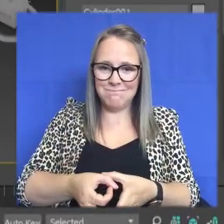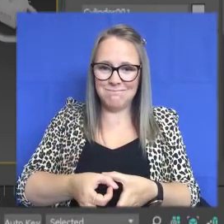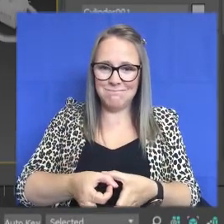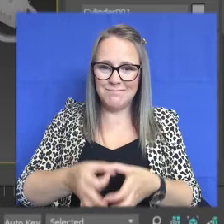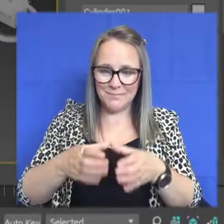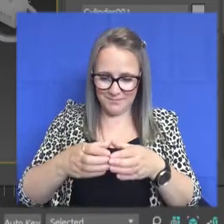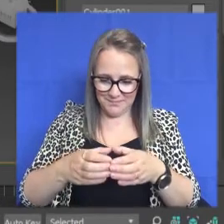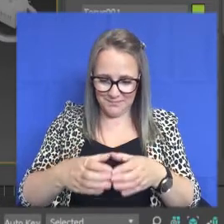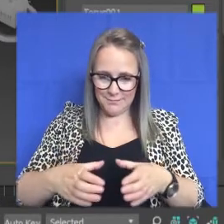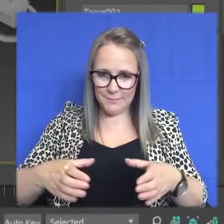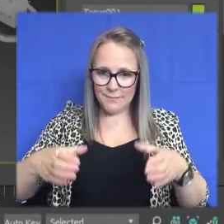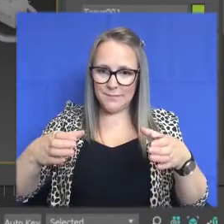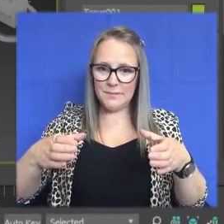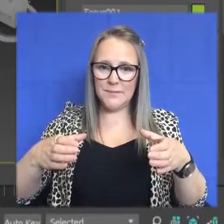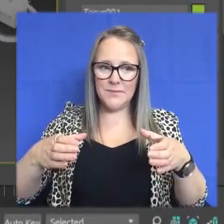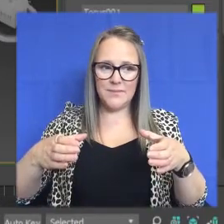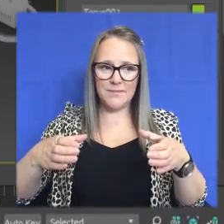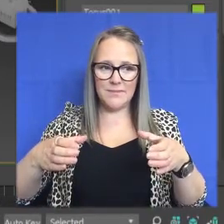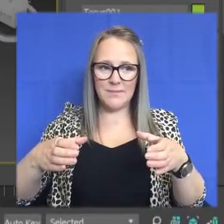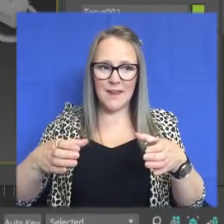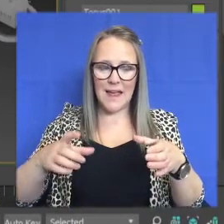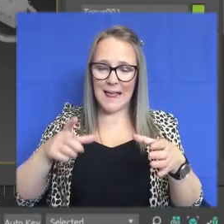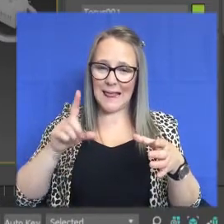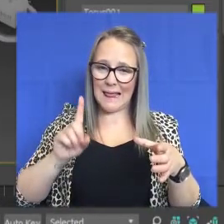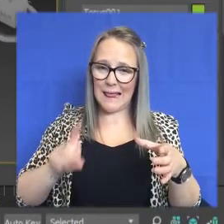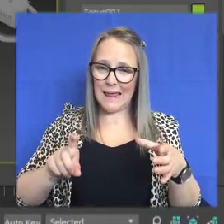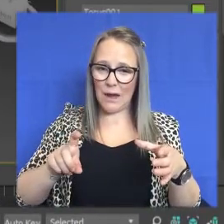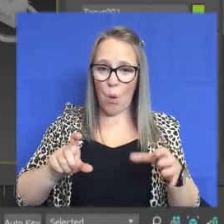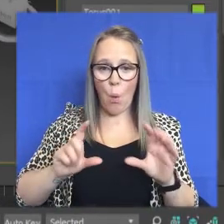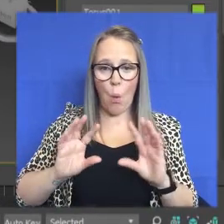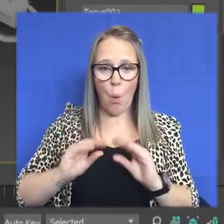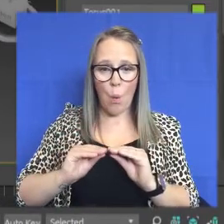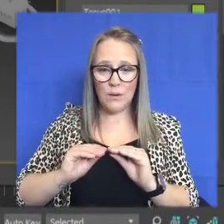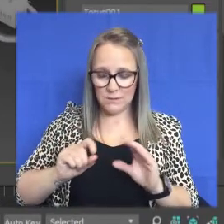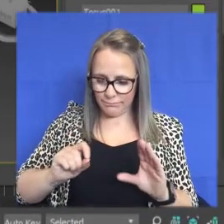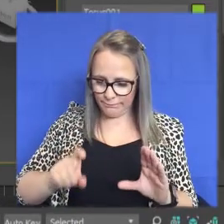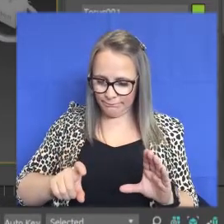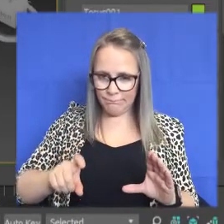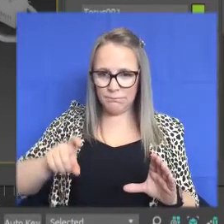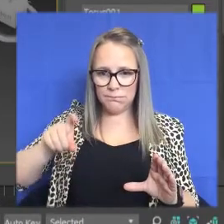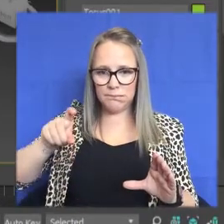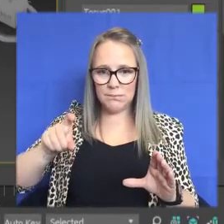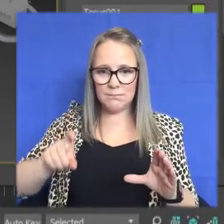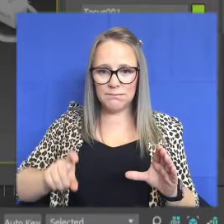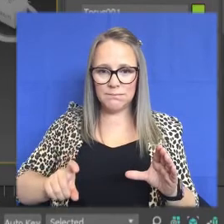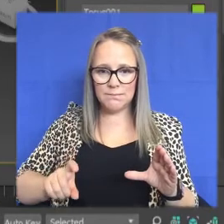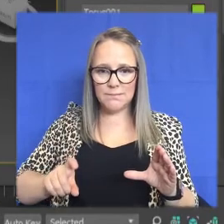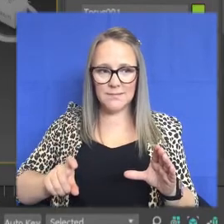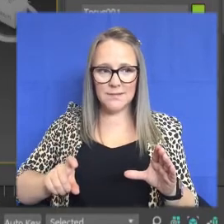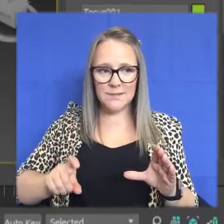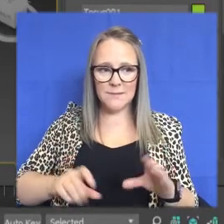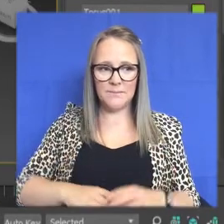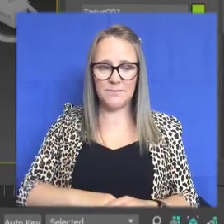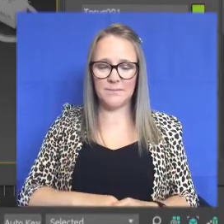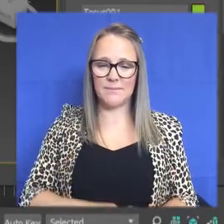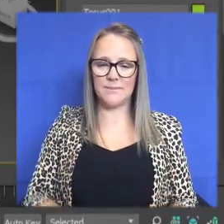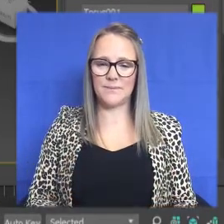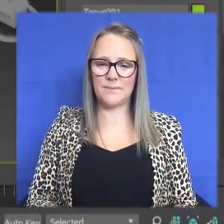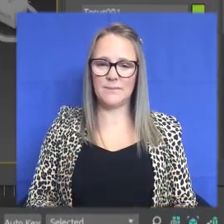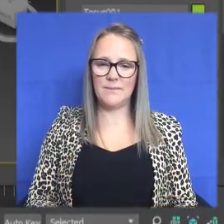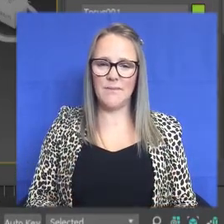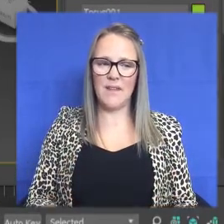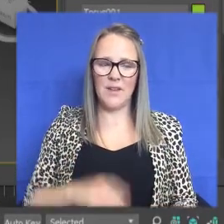click to select it, left click and hold, and after you release, you have an option of